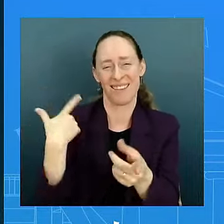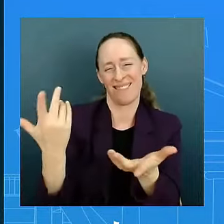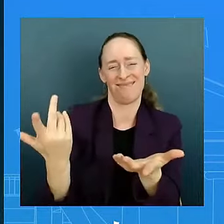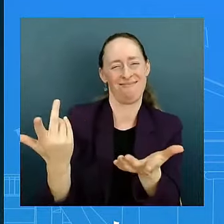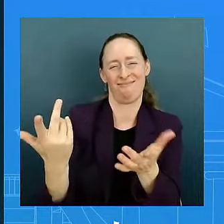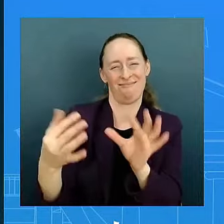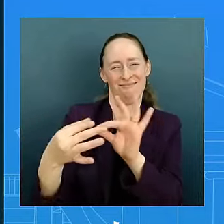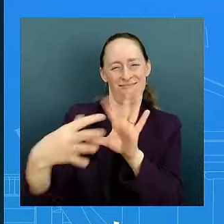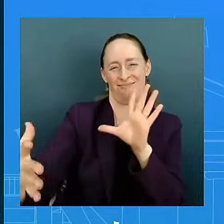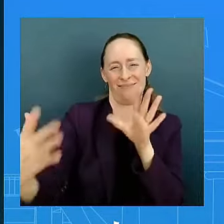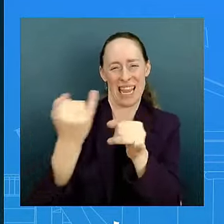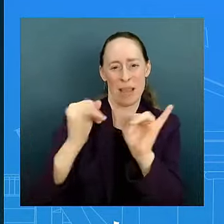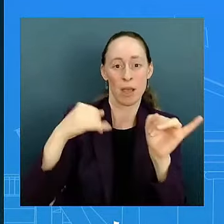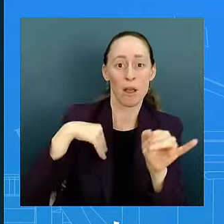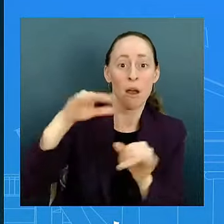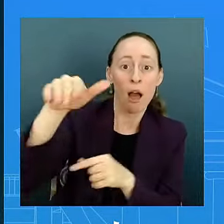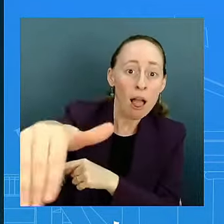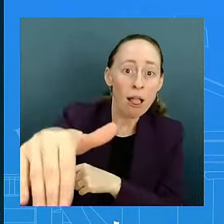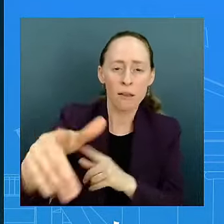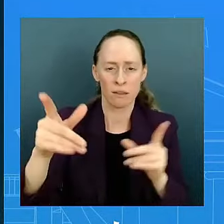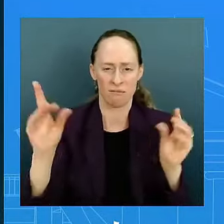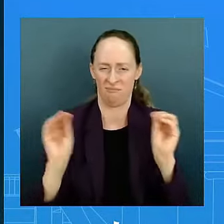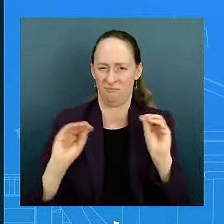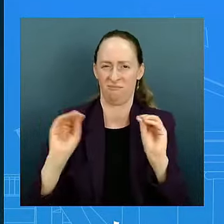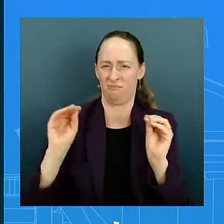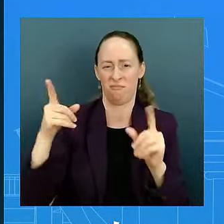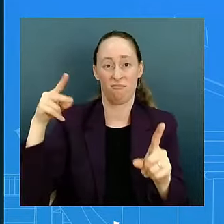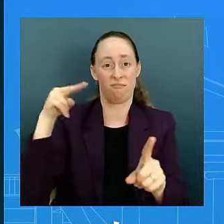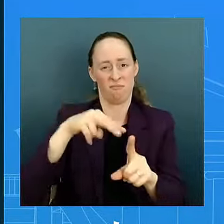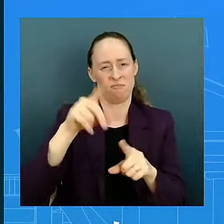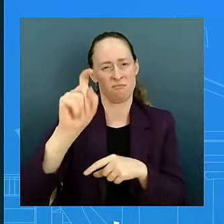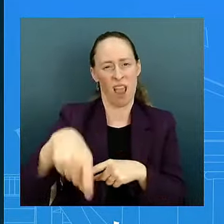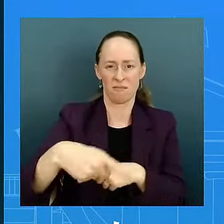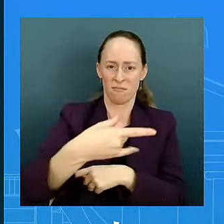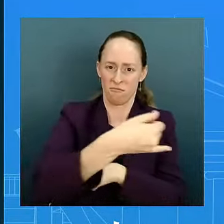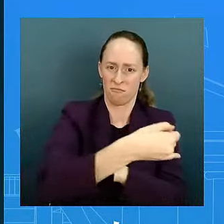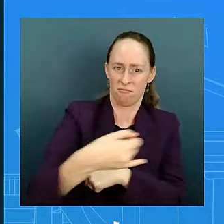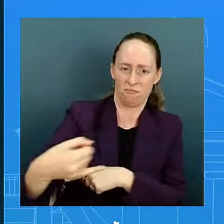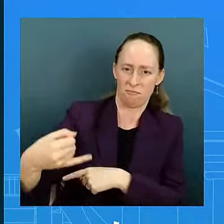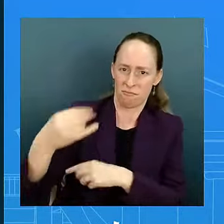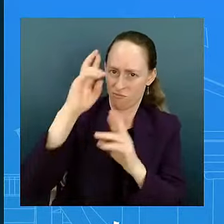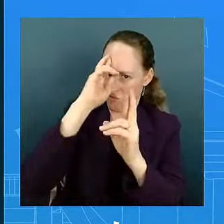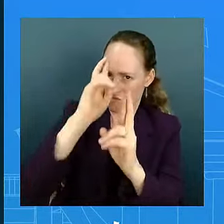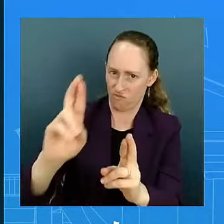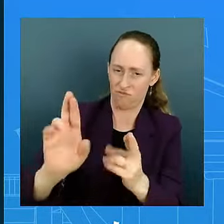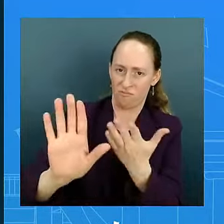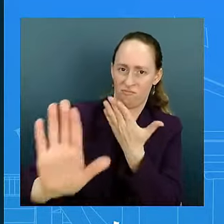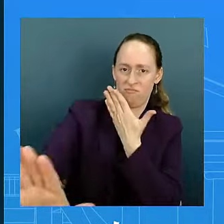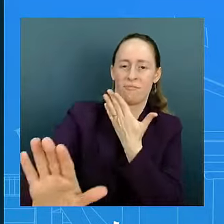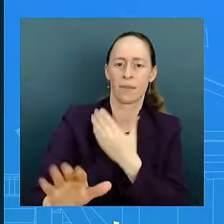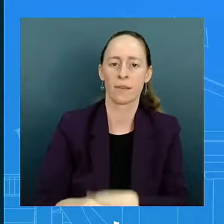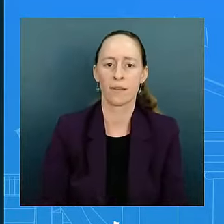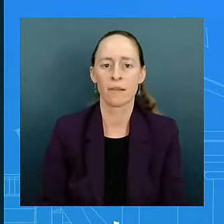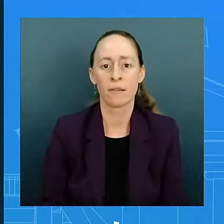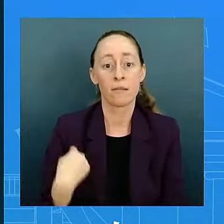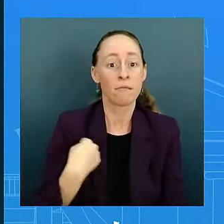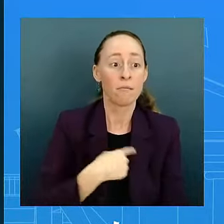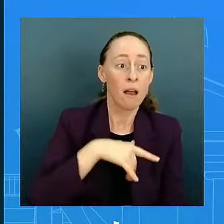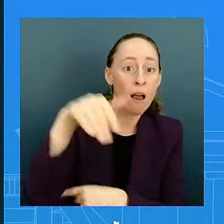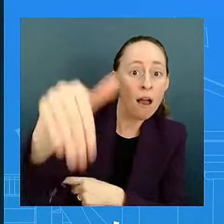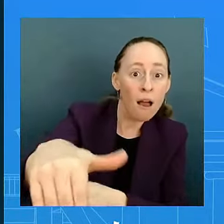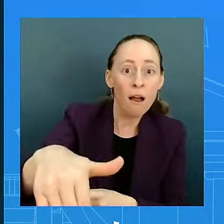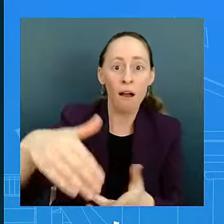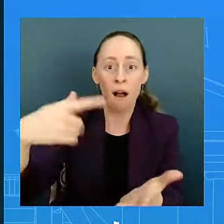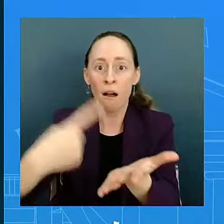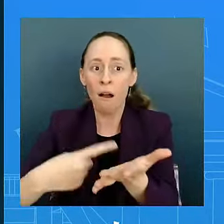Unlike the last administration, the Fed is independent. We do not get involved in any monetary policy decisions that they make. They make